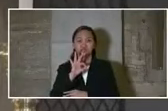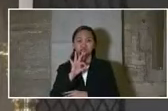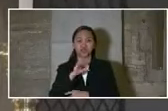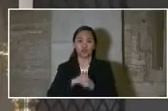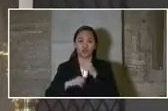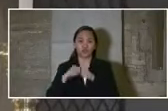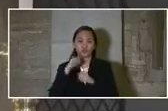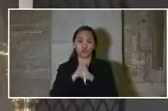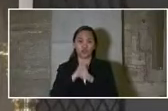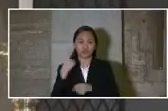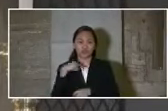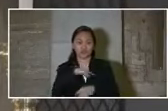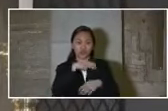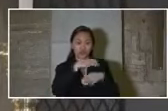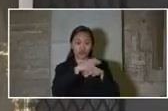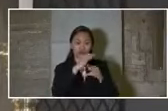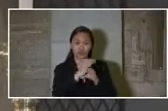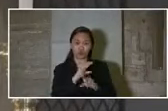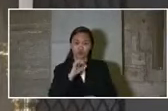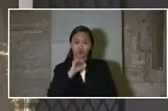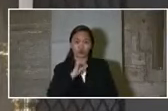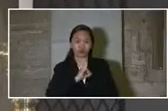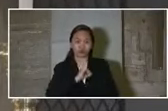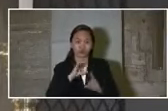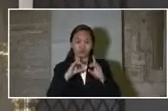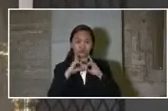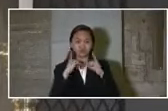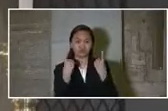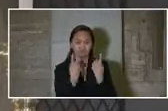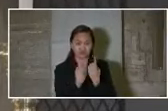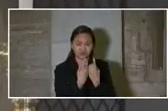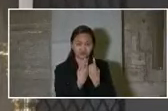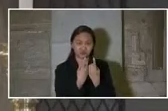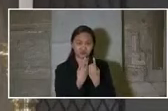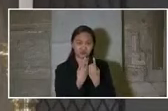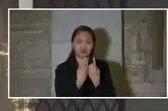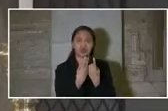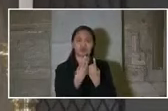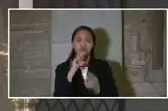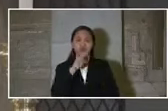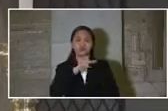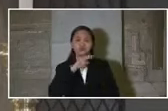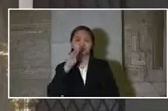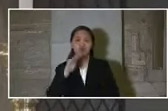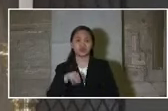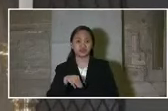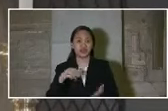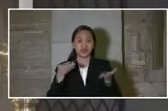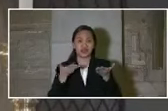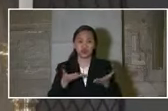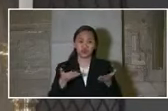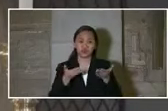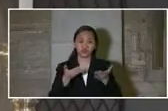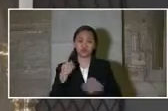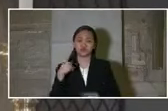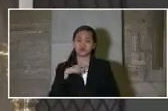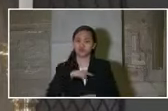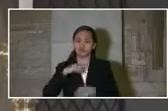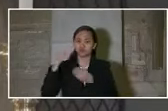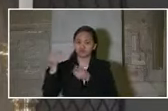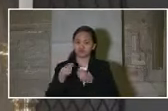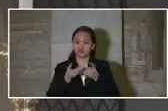1579, we were created as our own diocese, no? The Diocese of Manila. And we were given